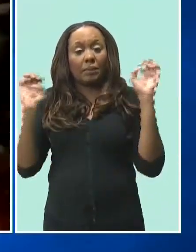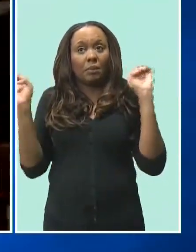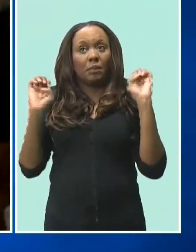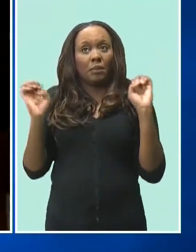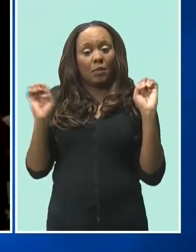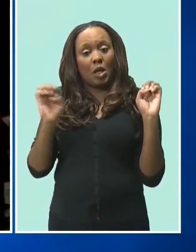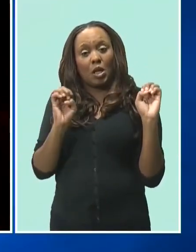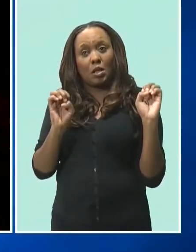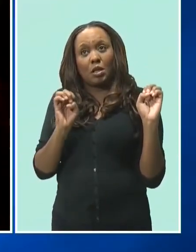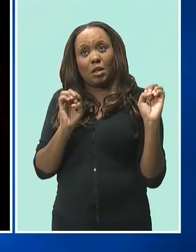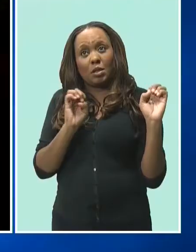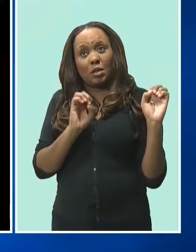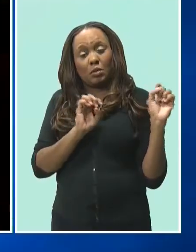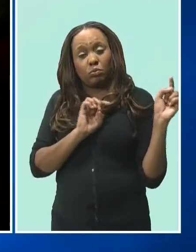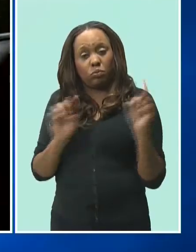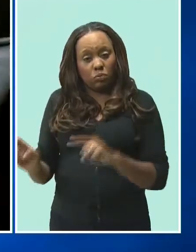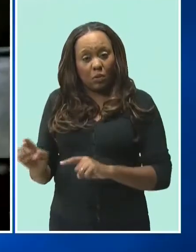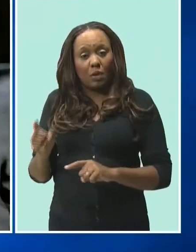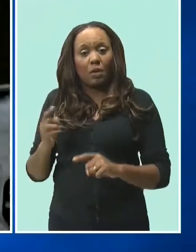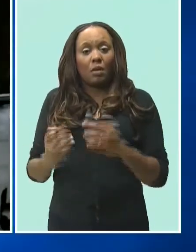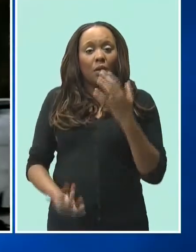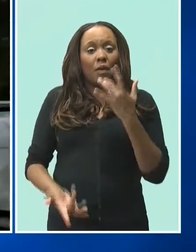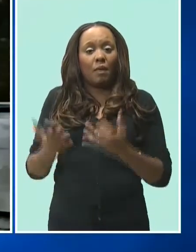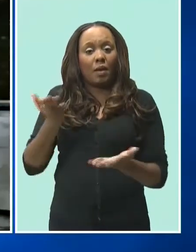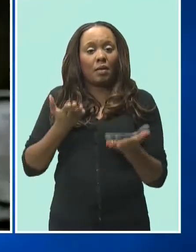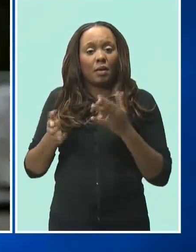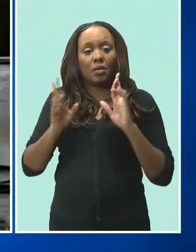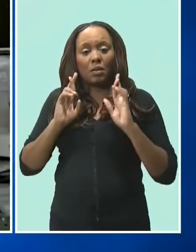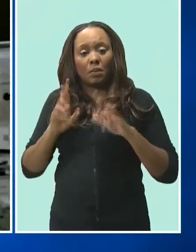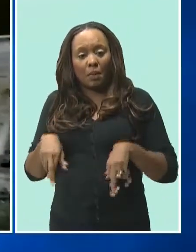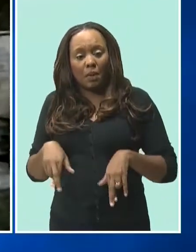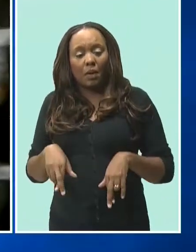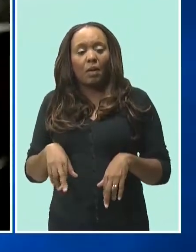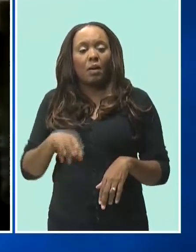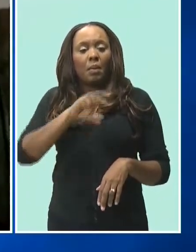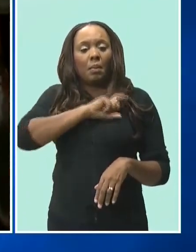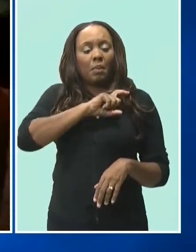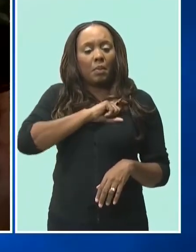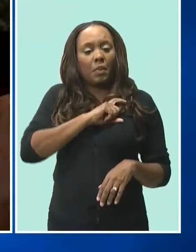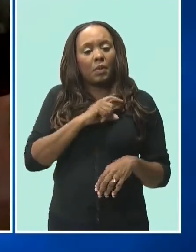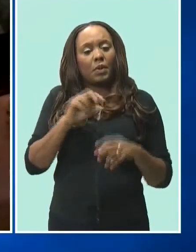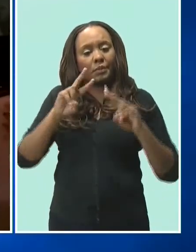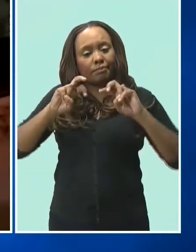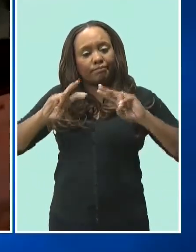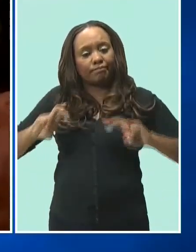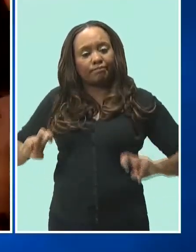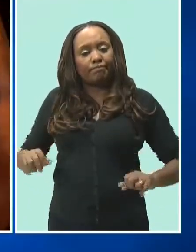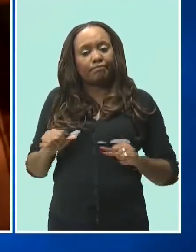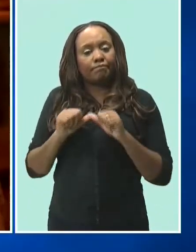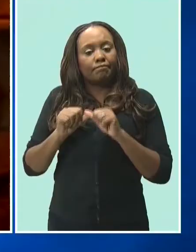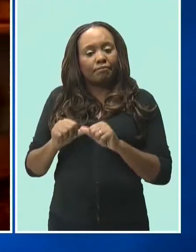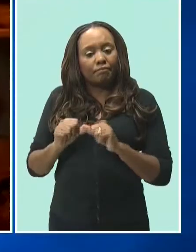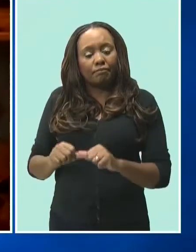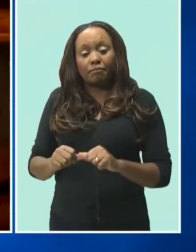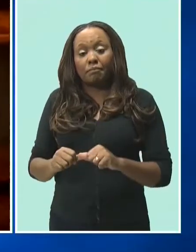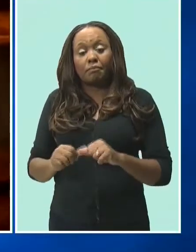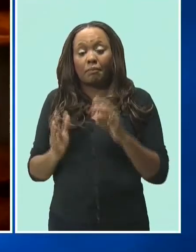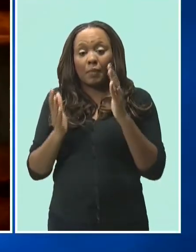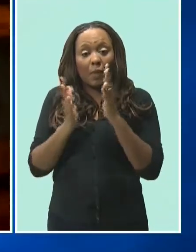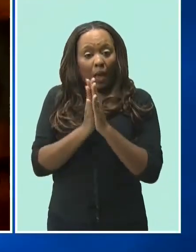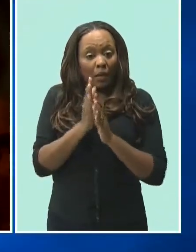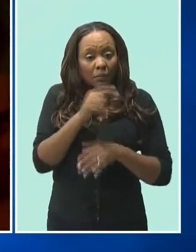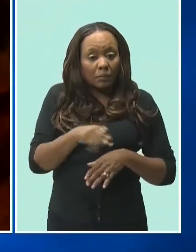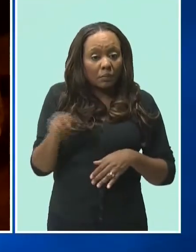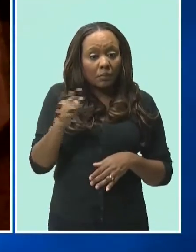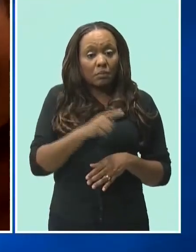with the Barbados Fire Service responding with 1 tender and 6 officers. As police investigations continue, the force has